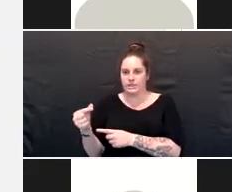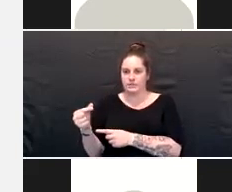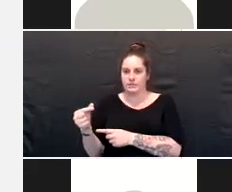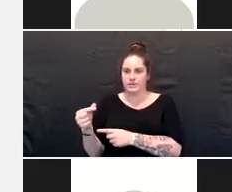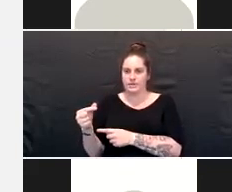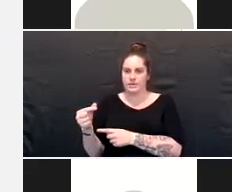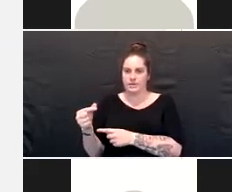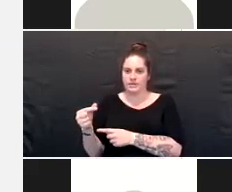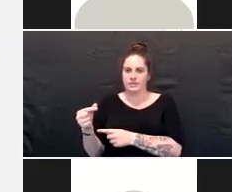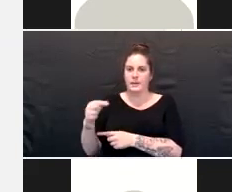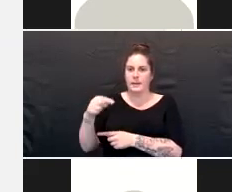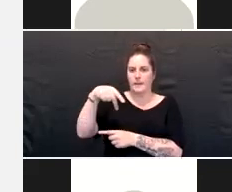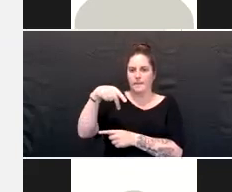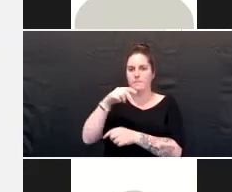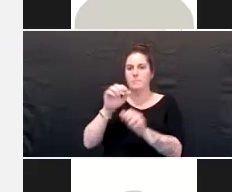potential energy.